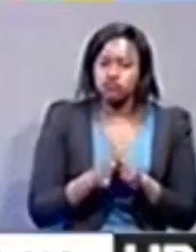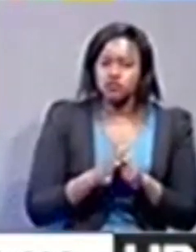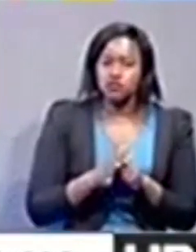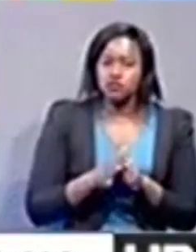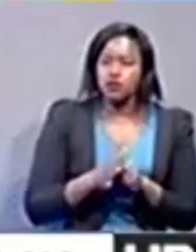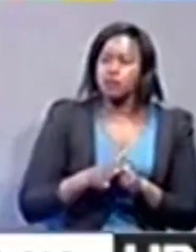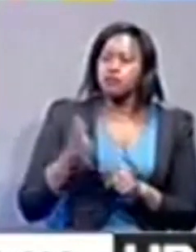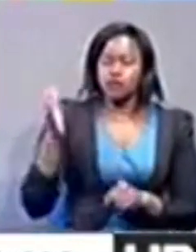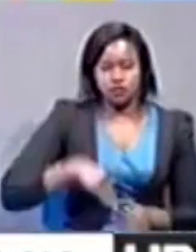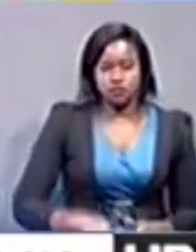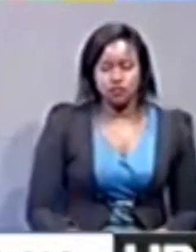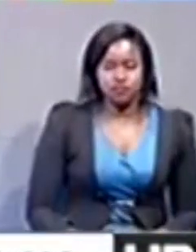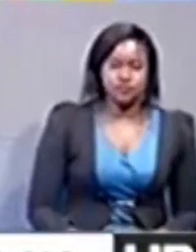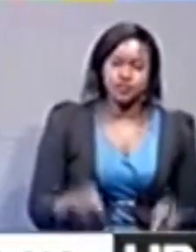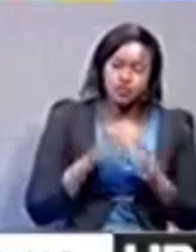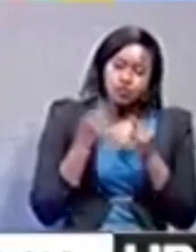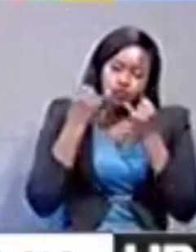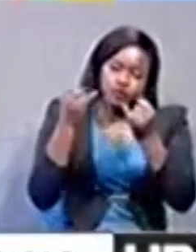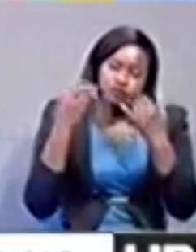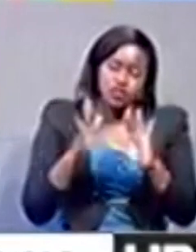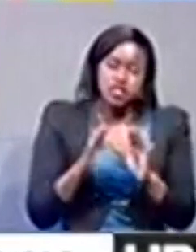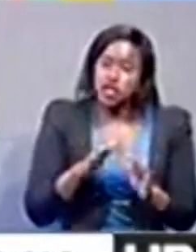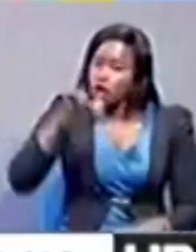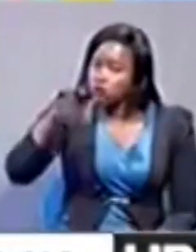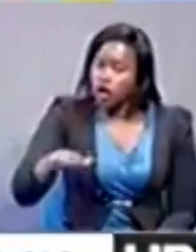And of course, we also told them, don't stop anywhere.